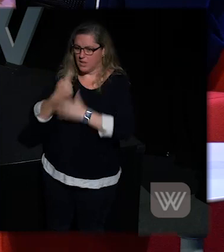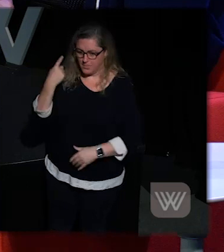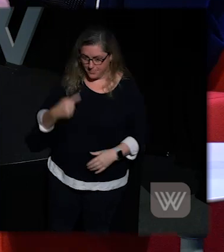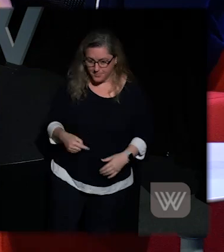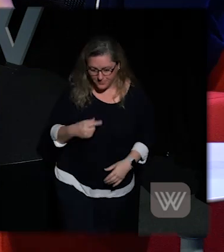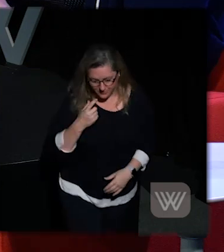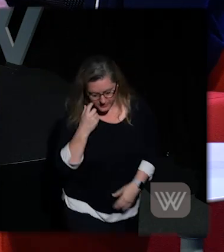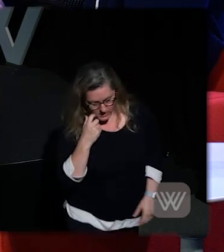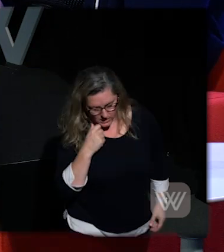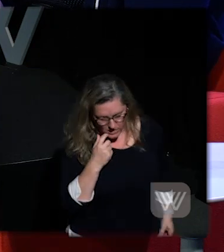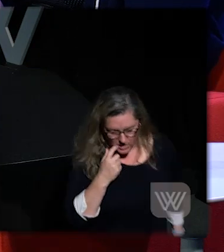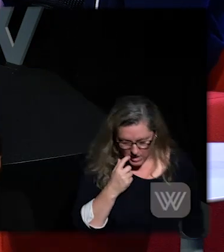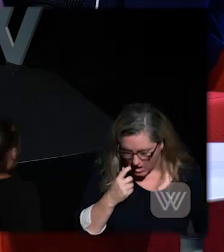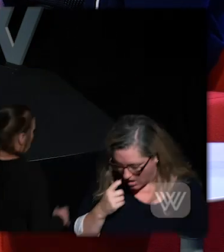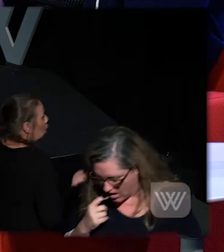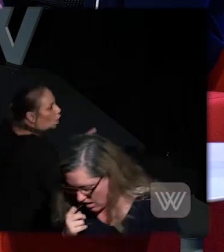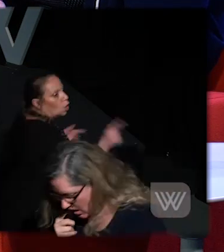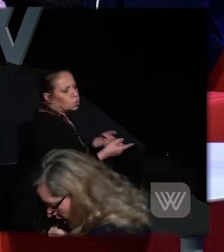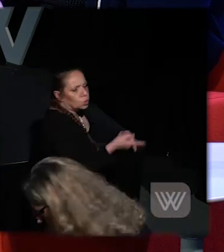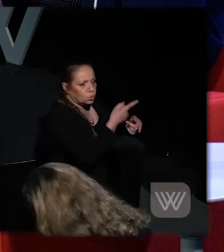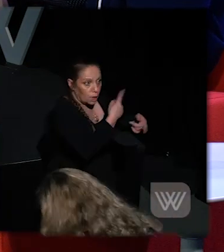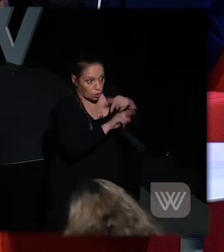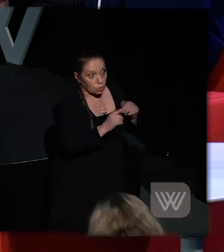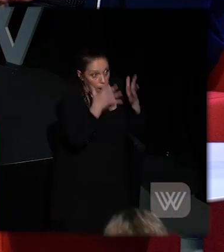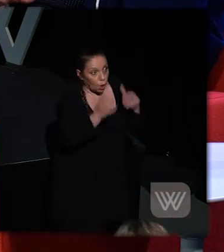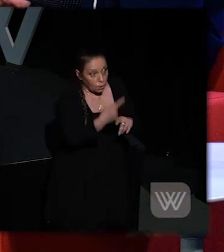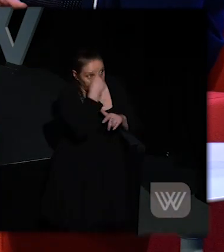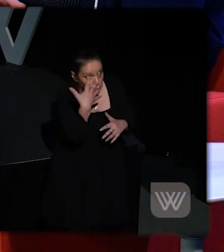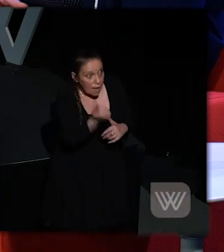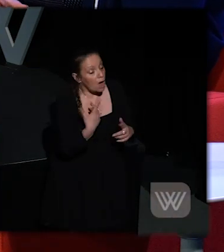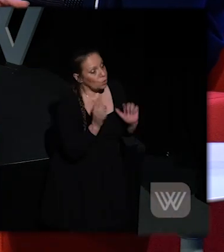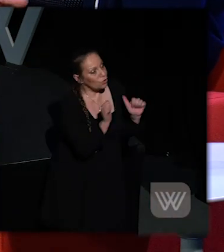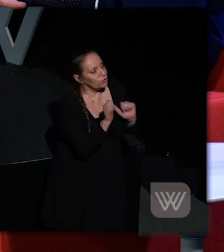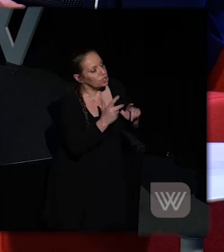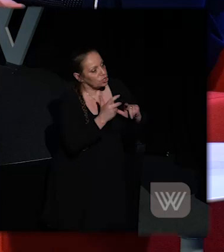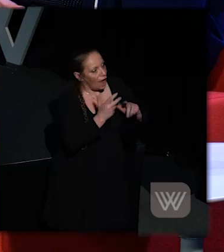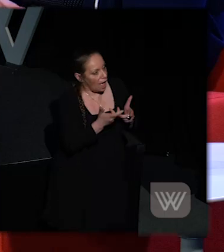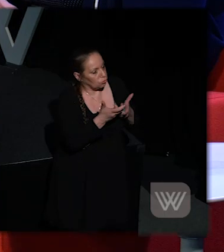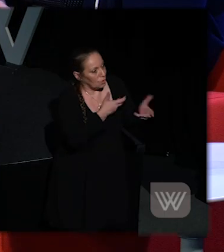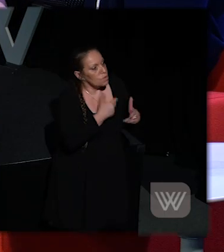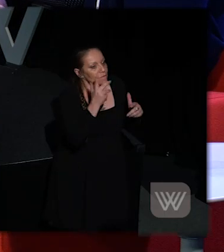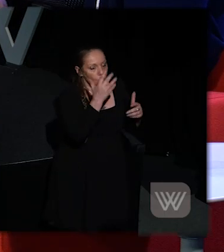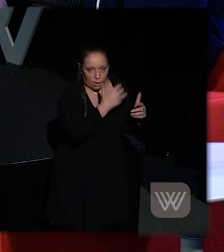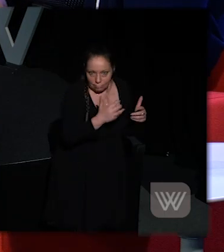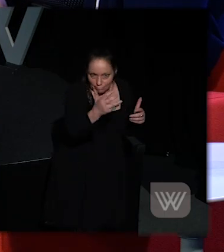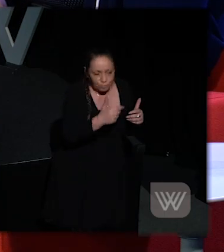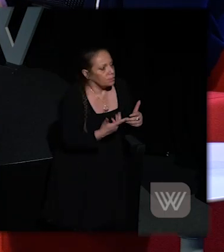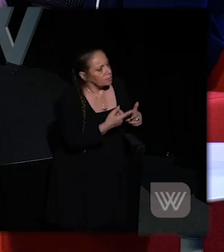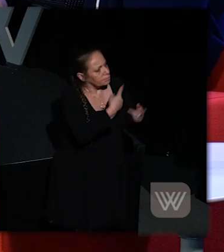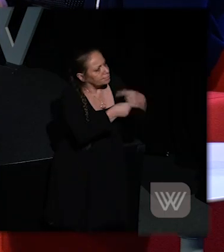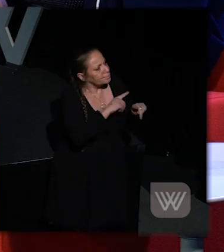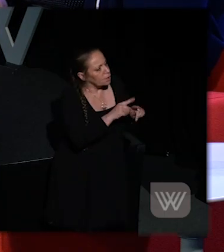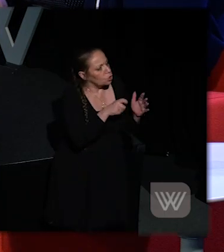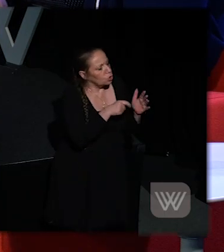have told us, and you're obviously still carrying a bunch of trauma from this. Yeah. I want to end our chat before we go to the audience on a lighter note. Yes. Can you tell us